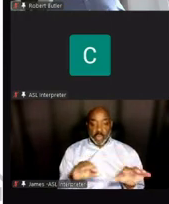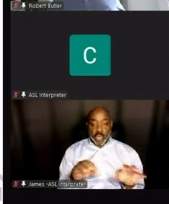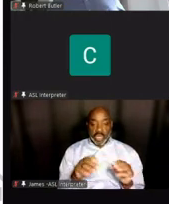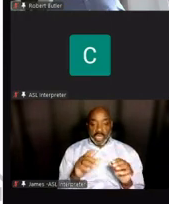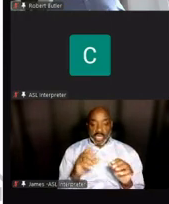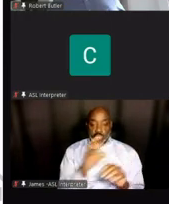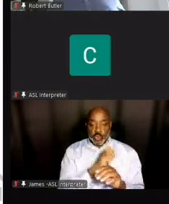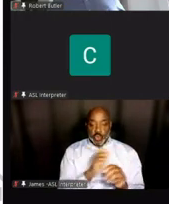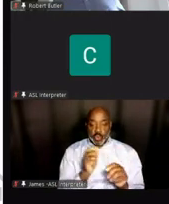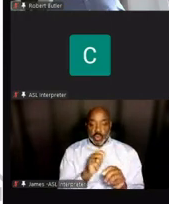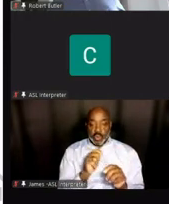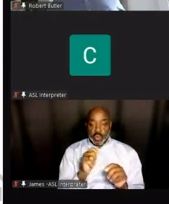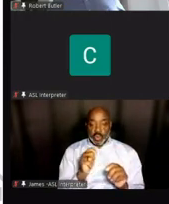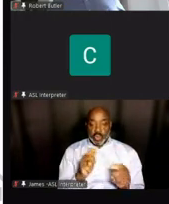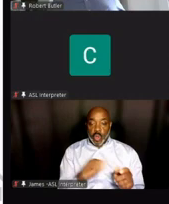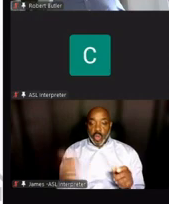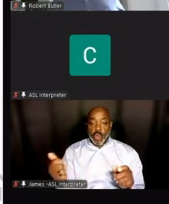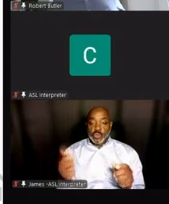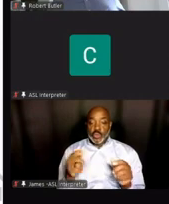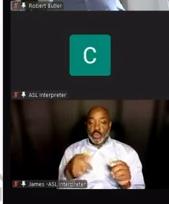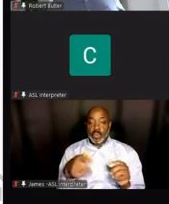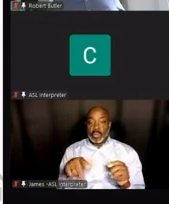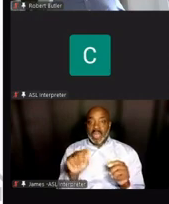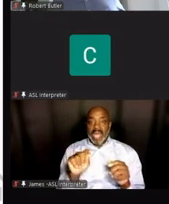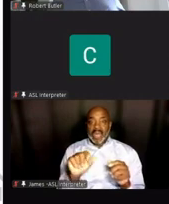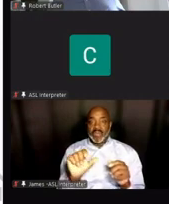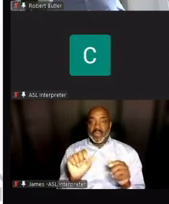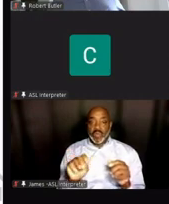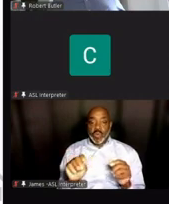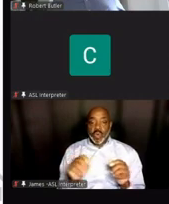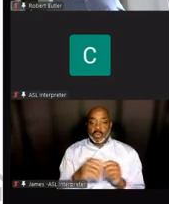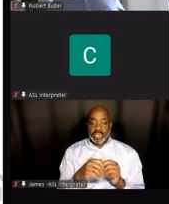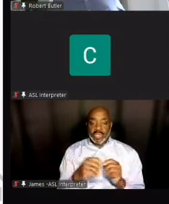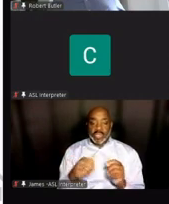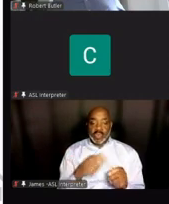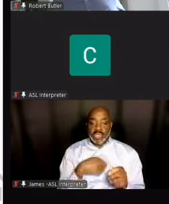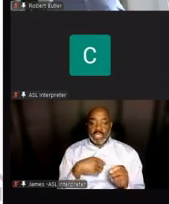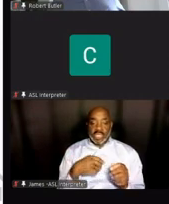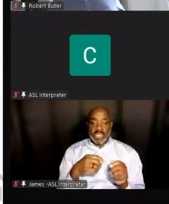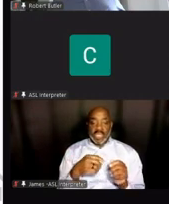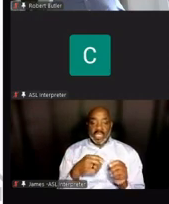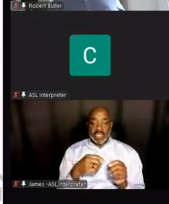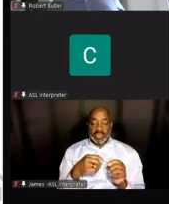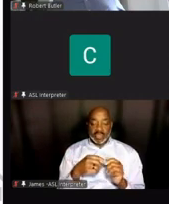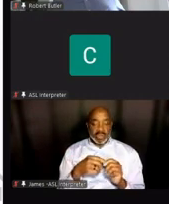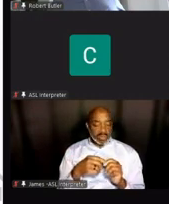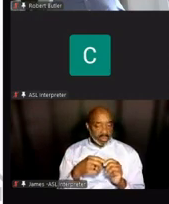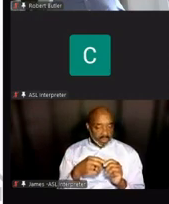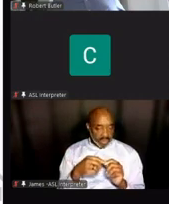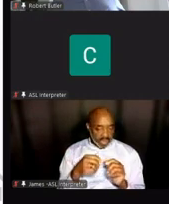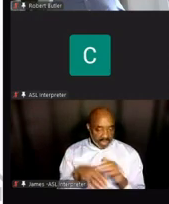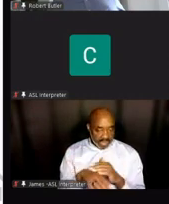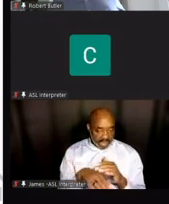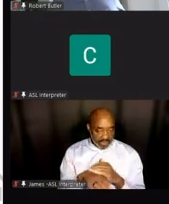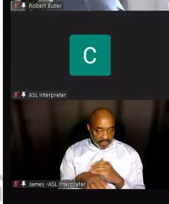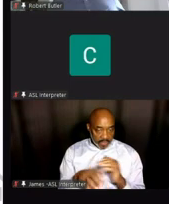a platform, we need to move forward with making it fully accessible, meaningful, high-level